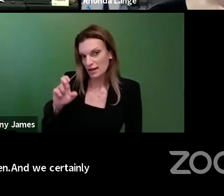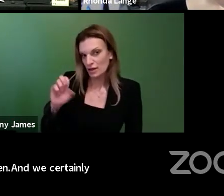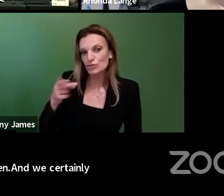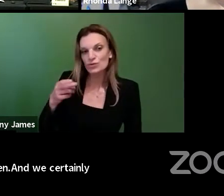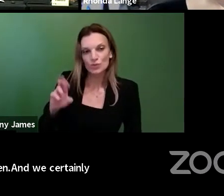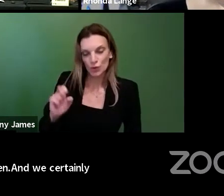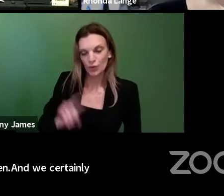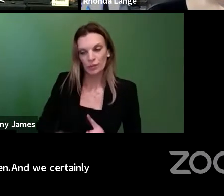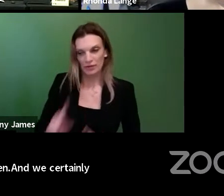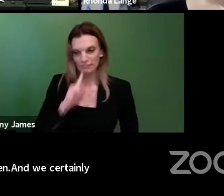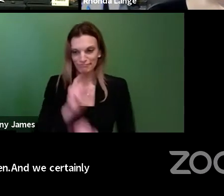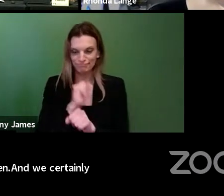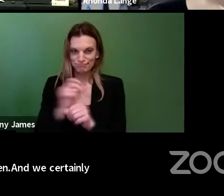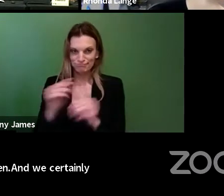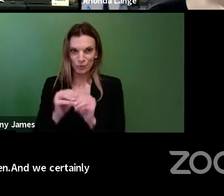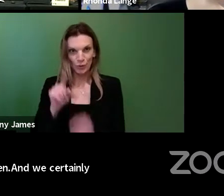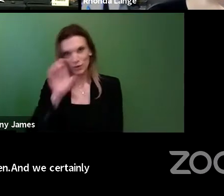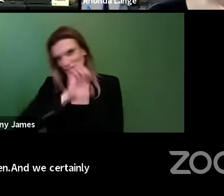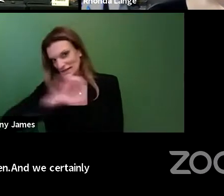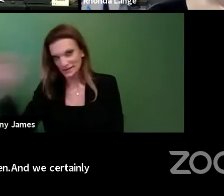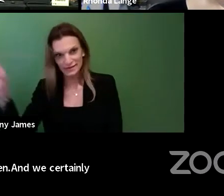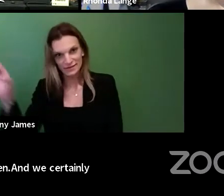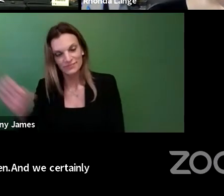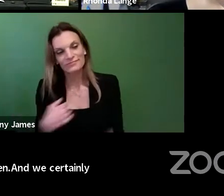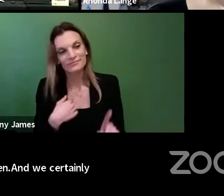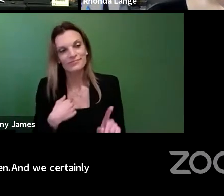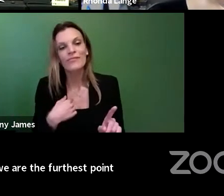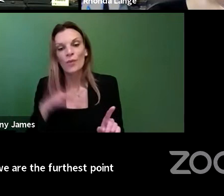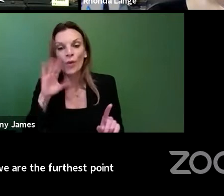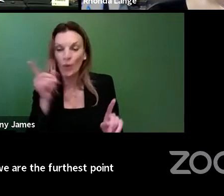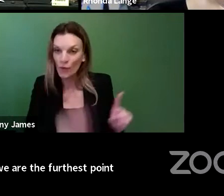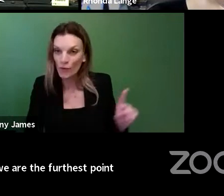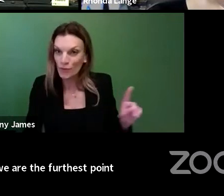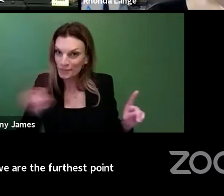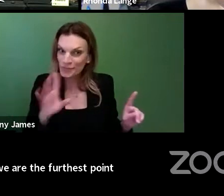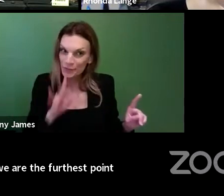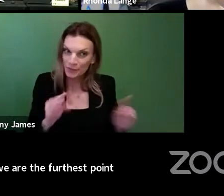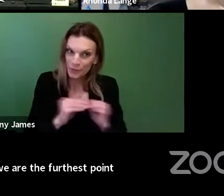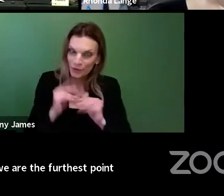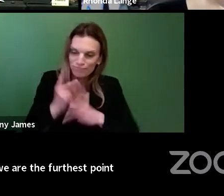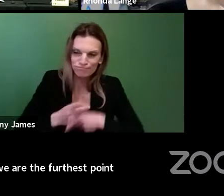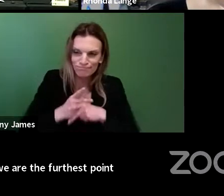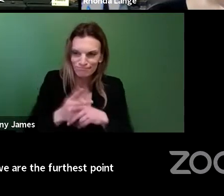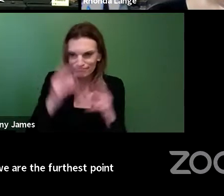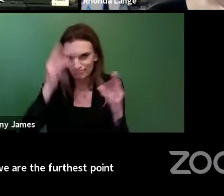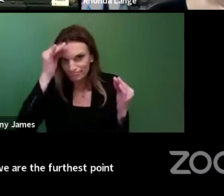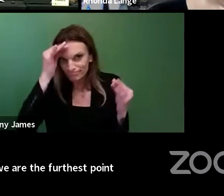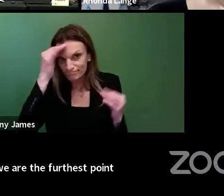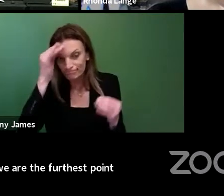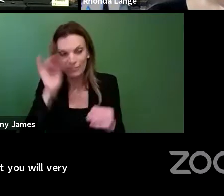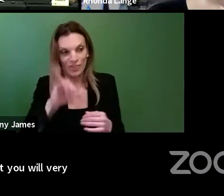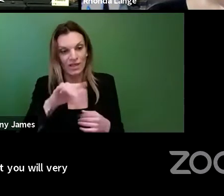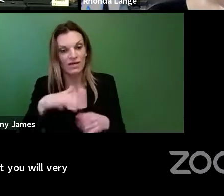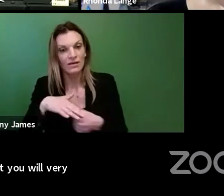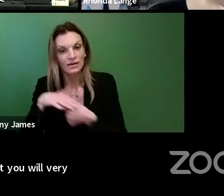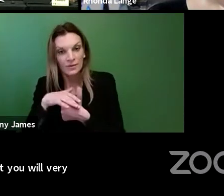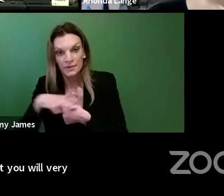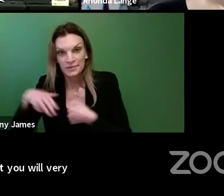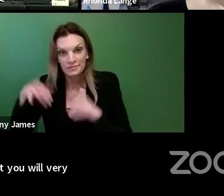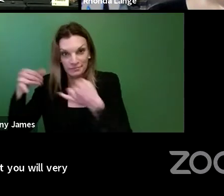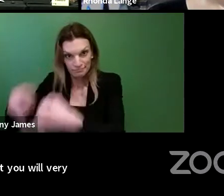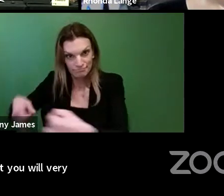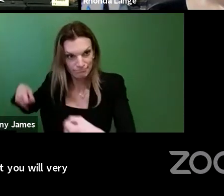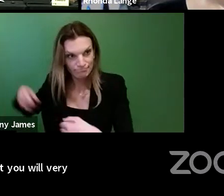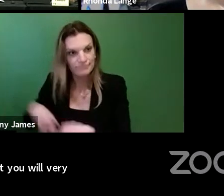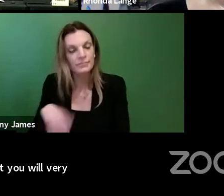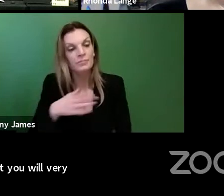we are the furthest point east. So we are hoping that you will very carefully consider that county line.